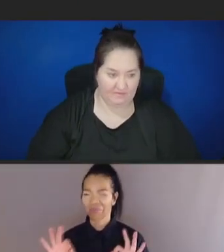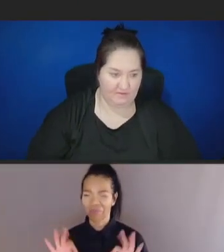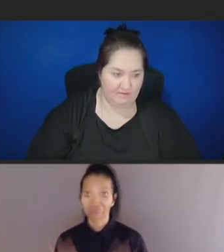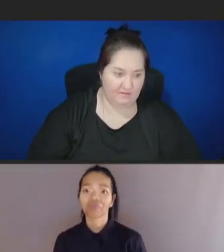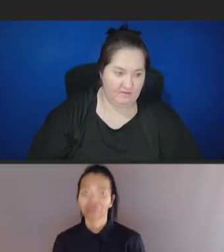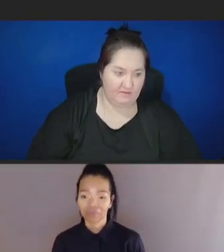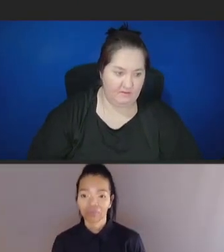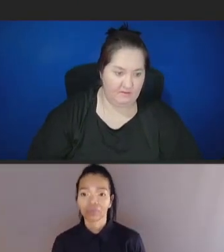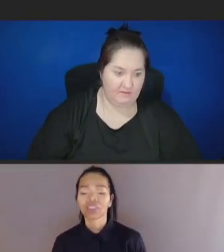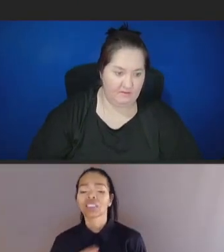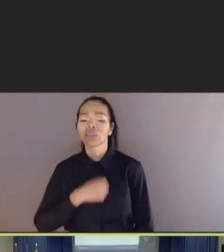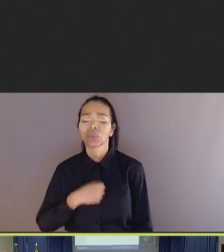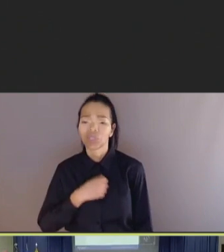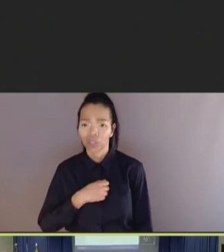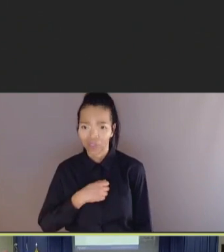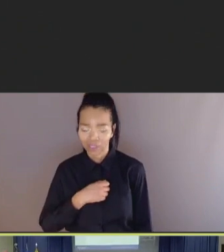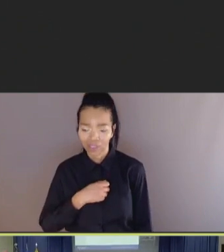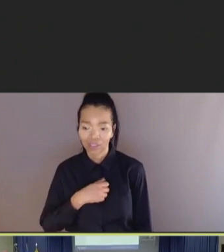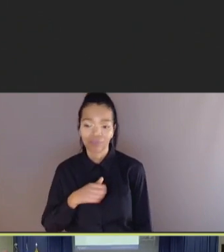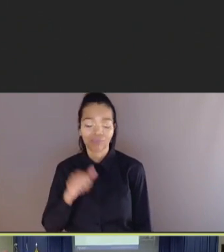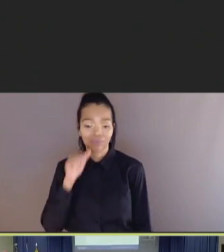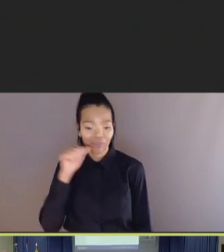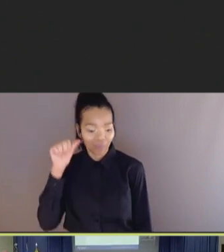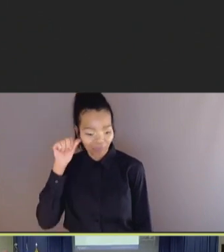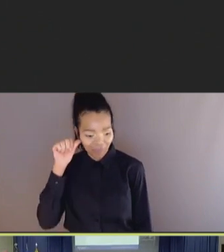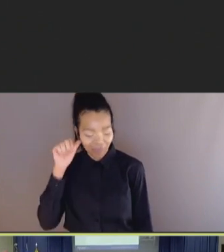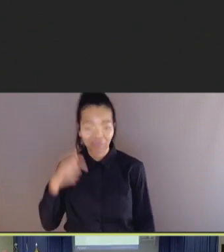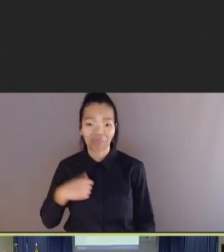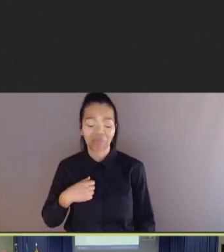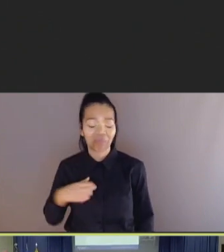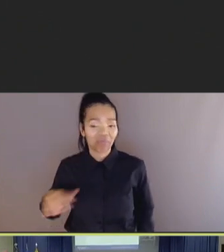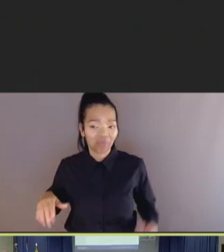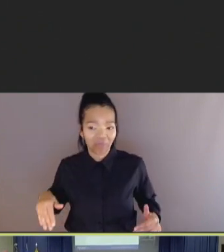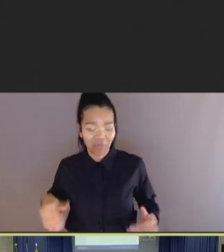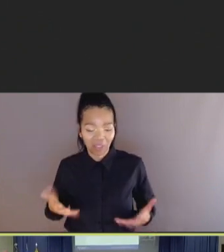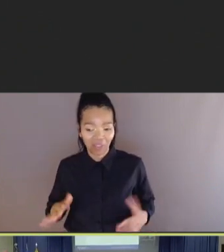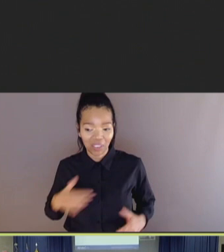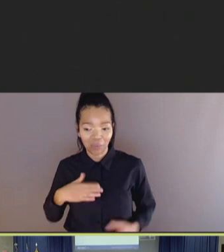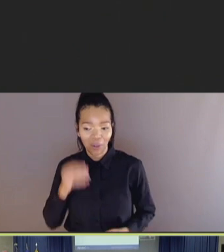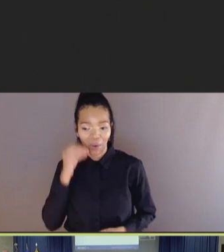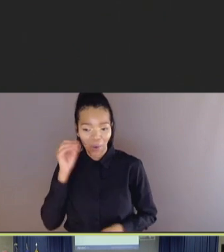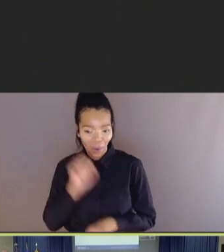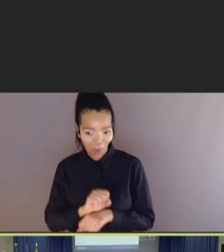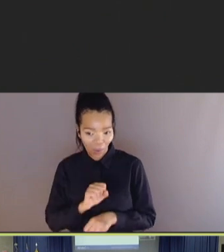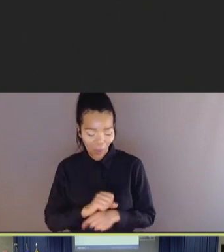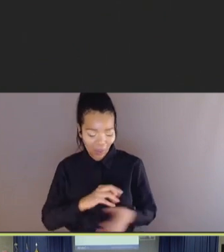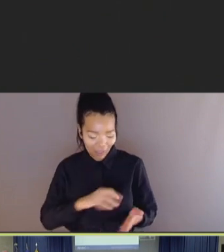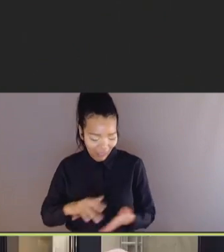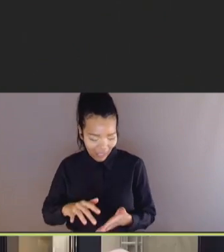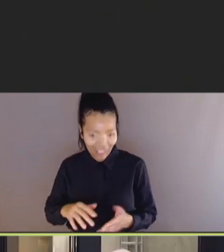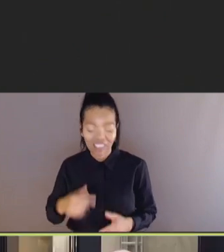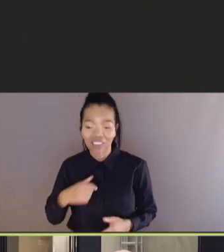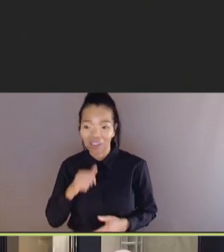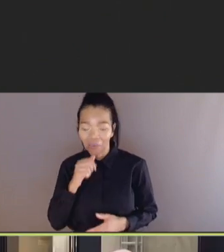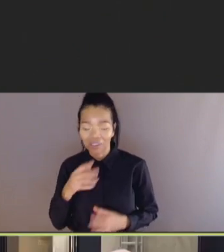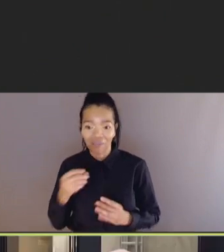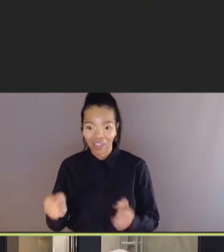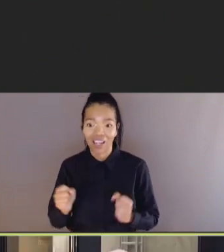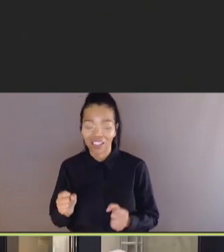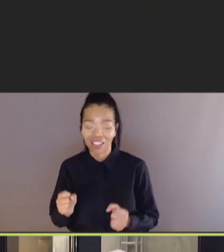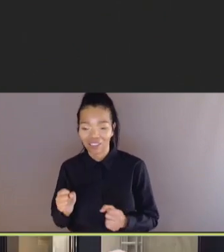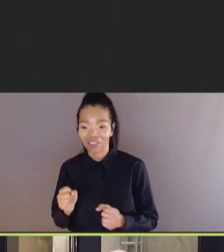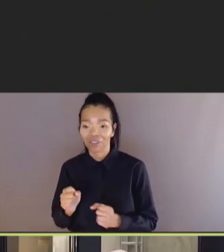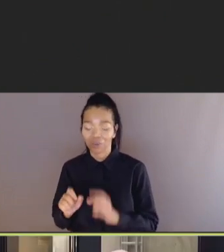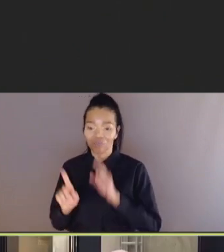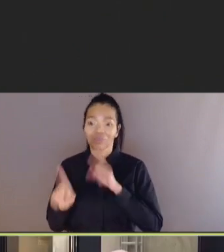Sorry, yesterday I hadn't done my homework and wasn't quick enough to weigh in. But